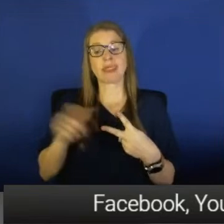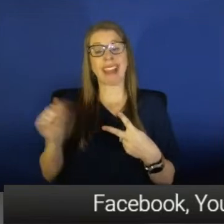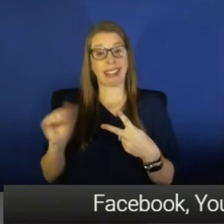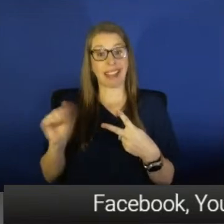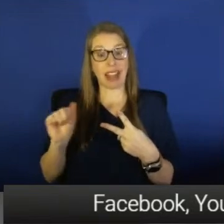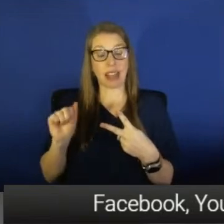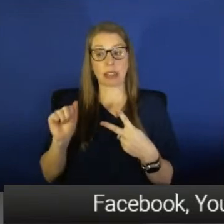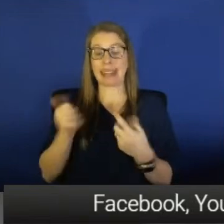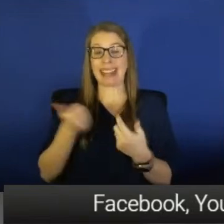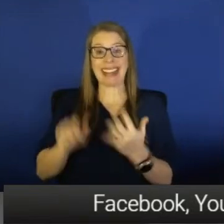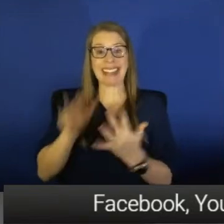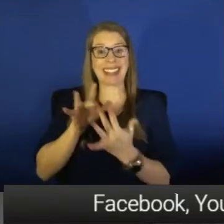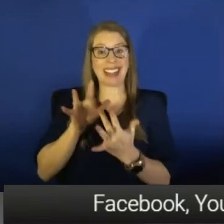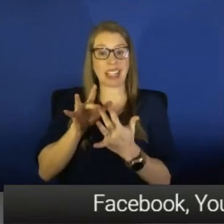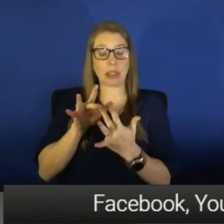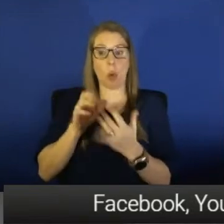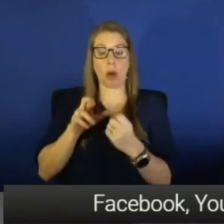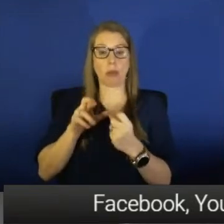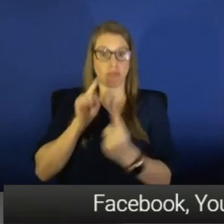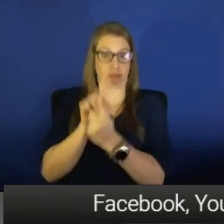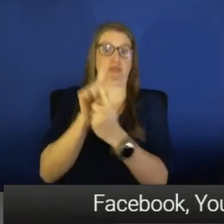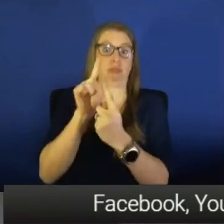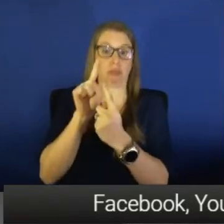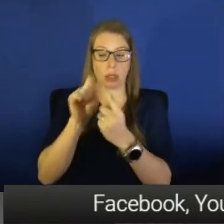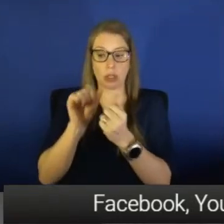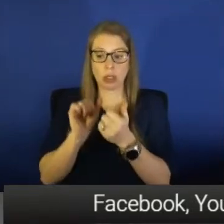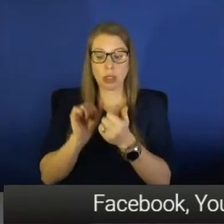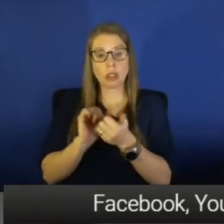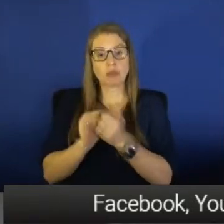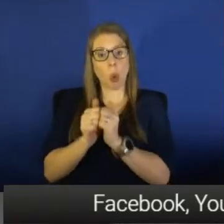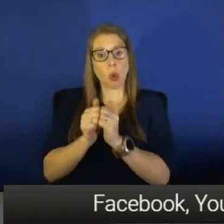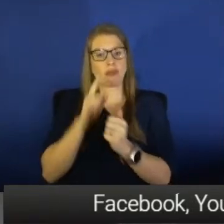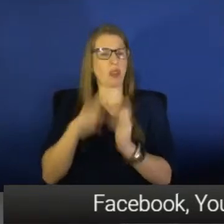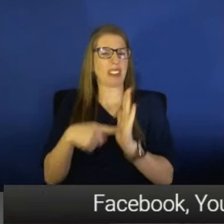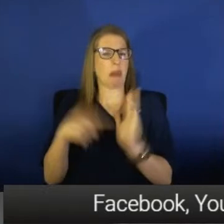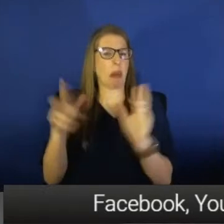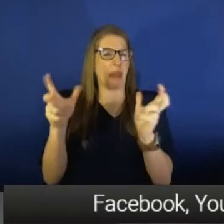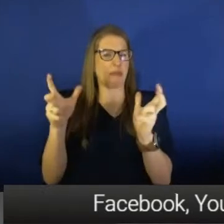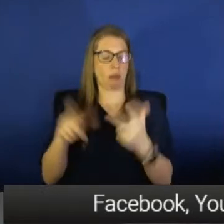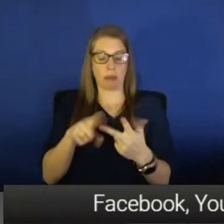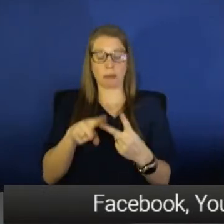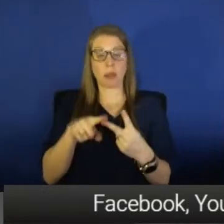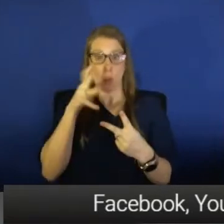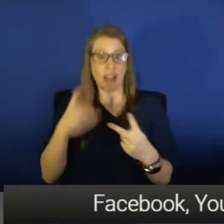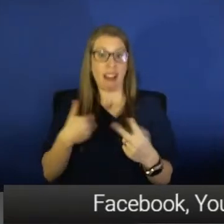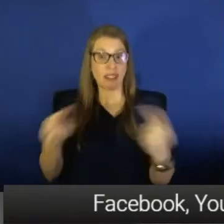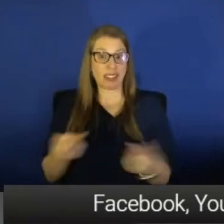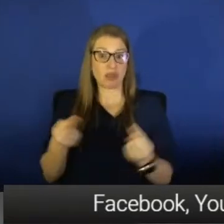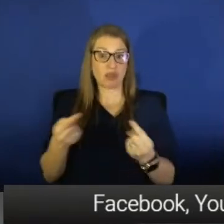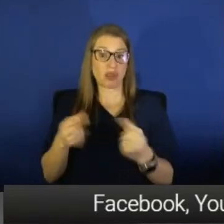contact sports and collision sports like basketball, for example, you're going to have injuries. And